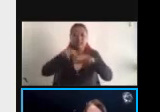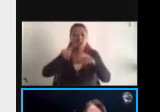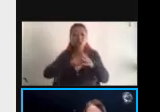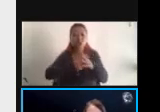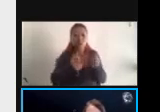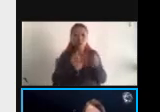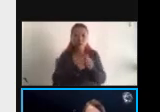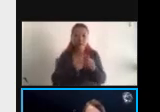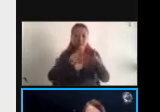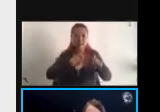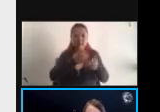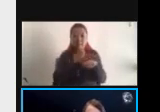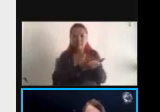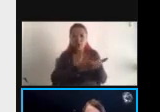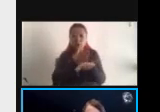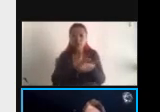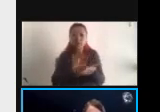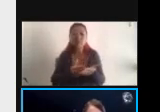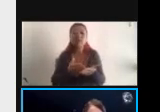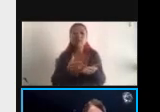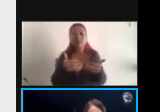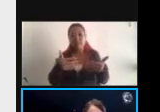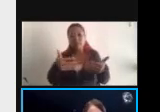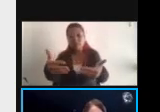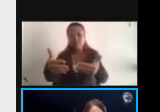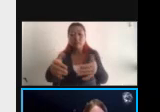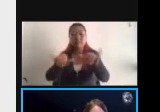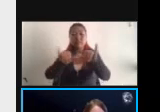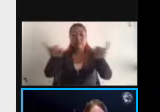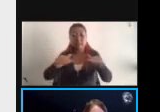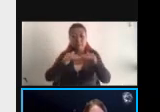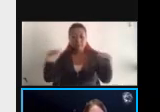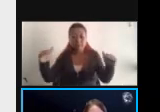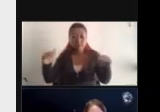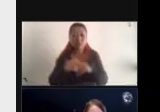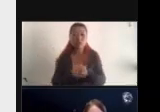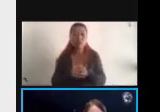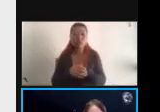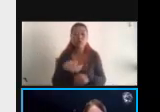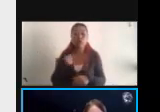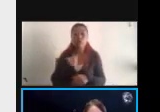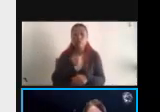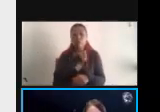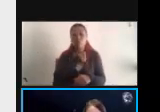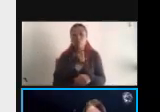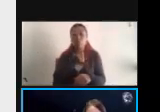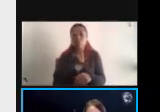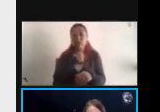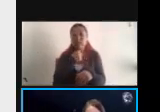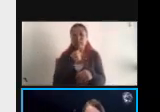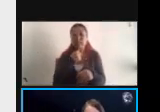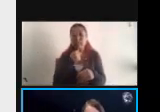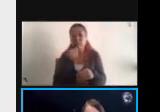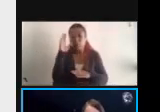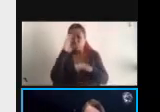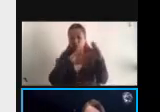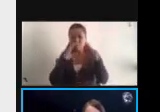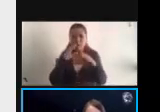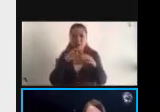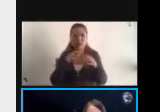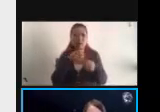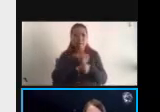parts and get to the system level. We worry about manufacturing,